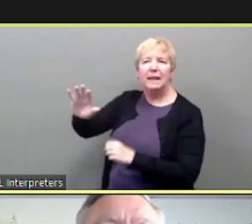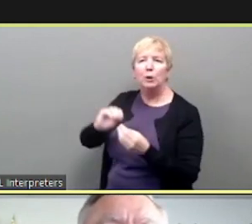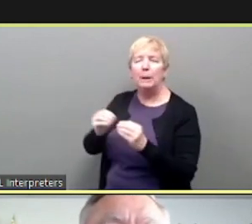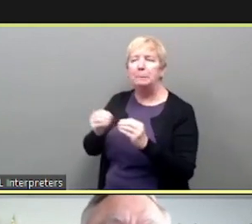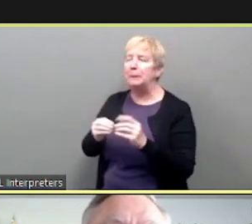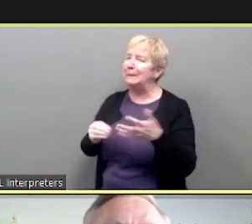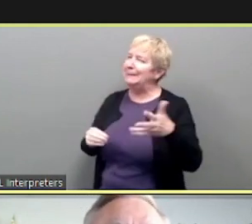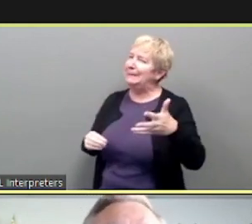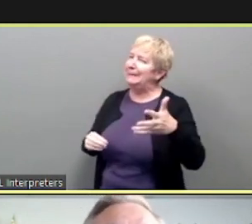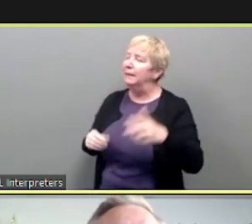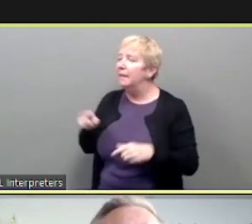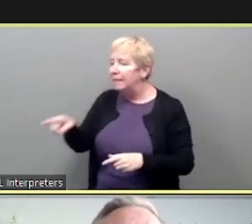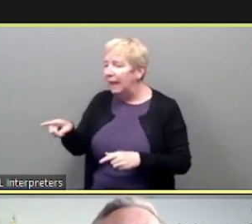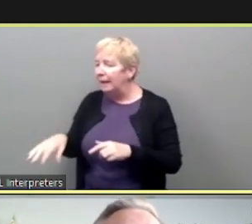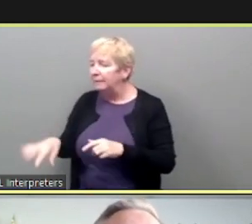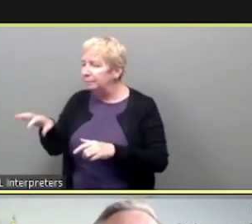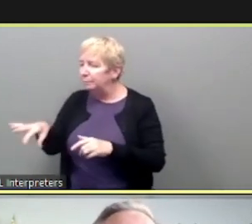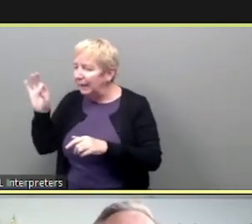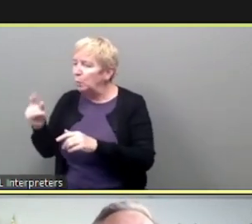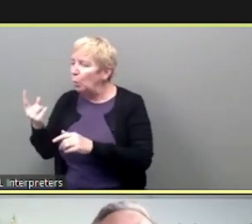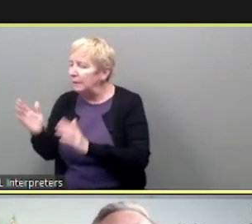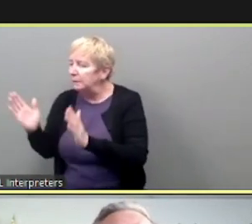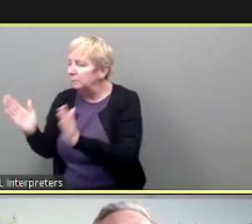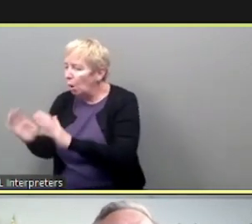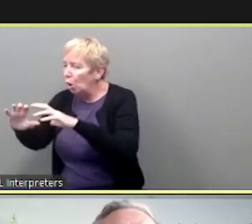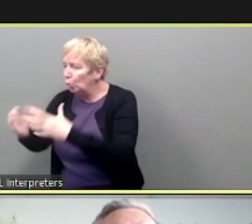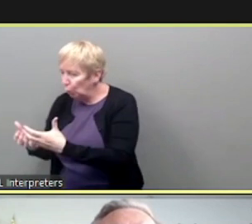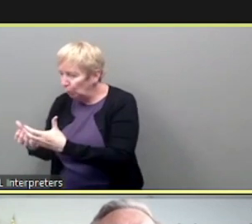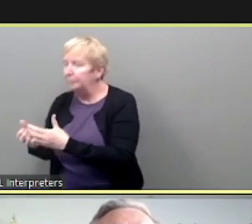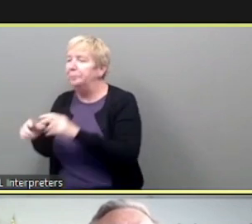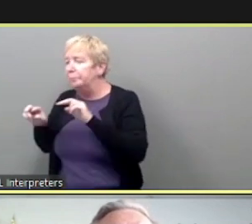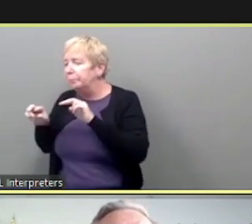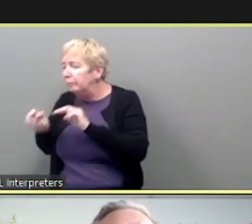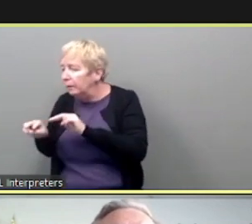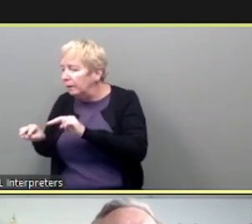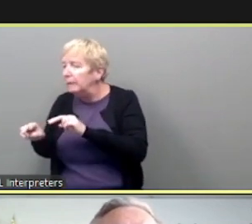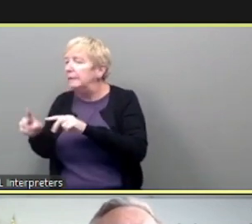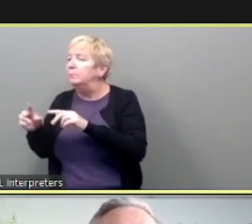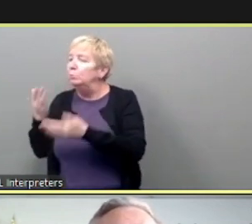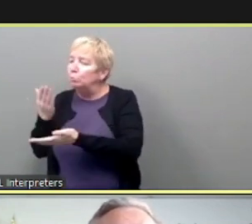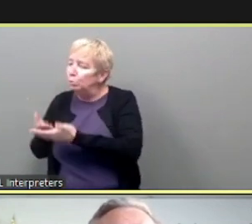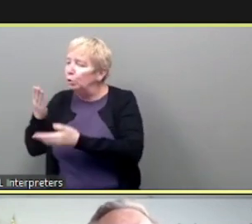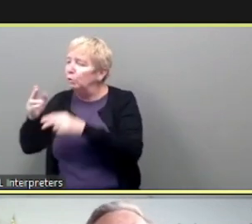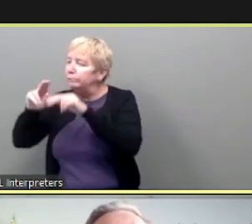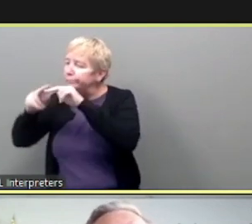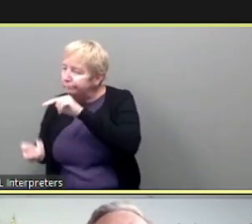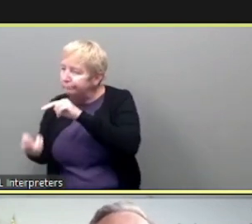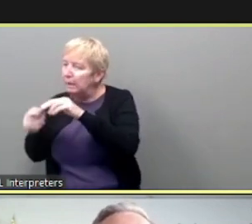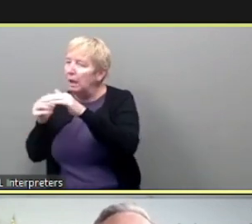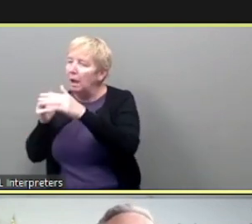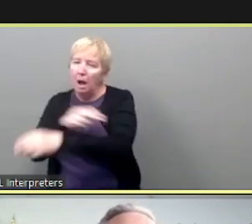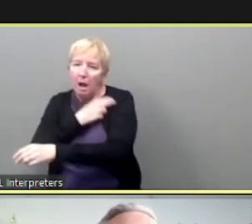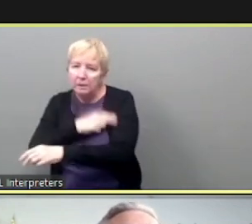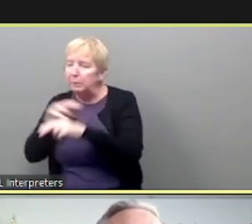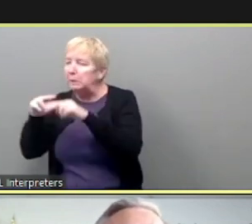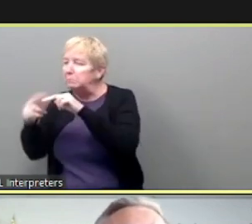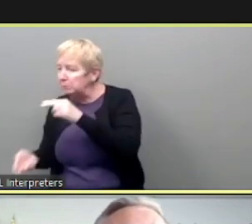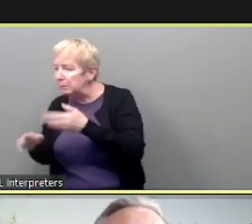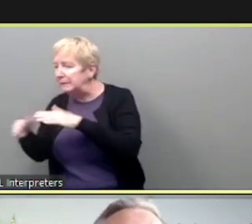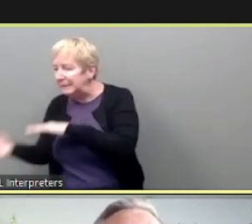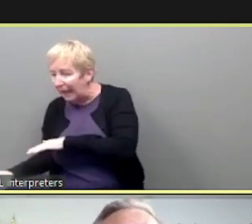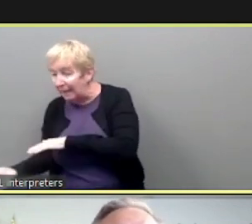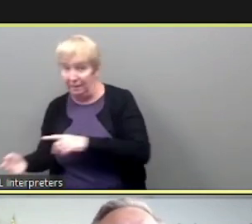small isolated group to prove a reduction in hospitalizations and mortality, and the data may not show